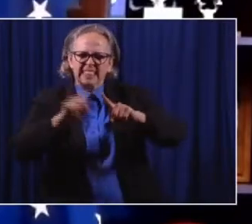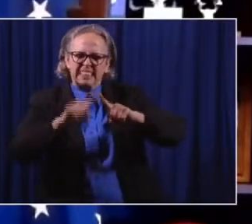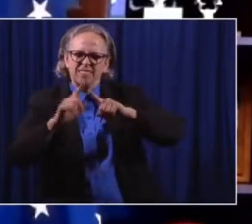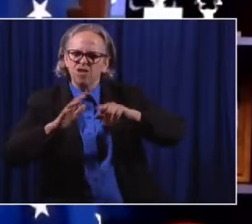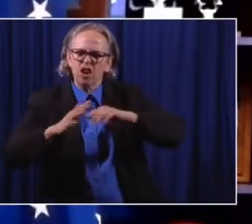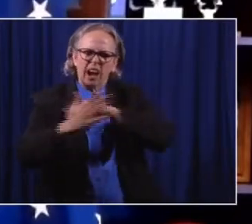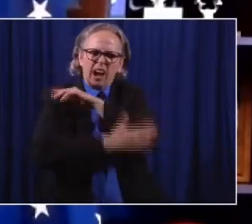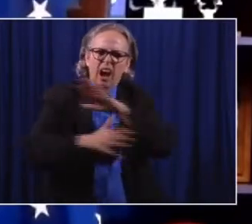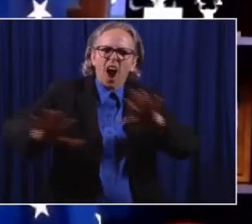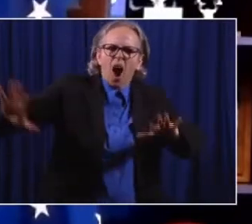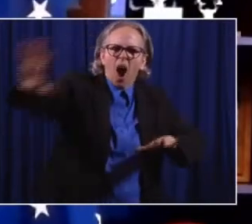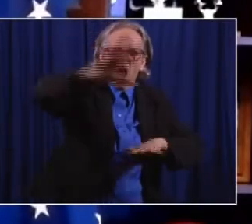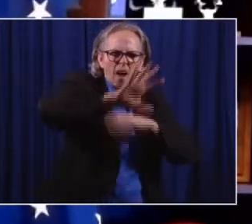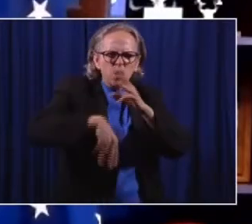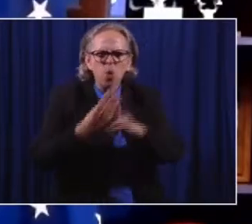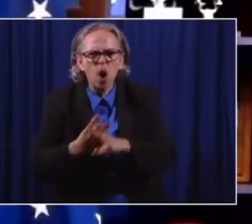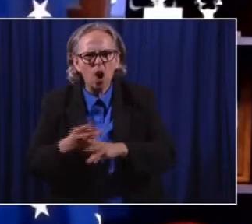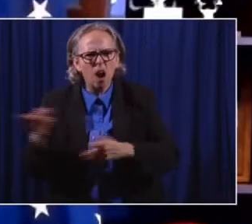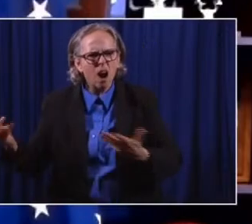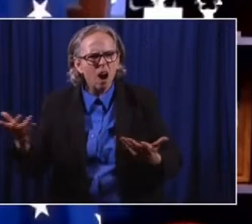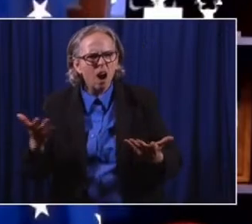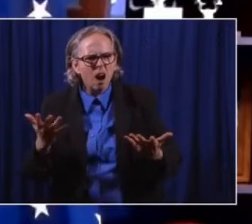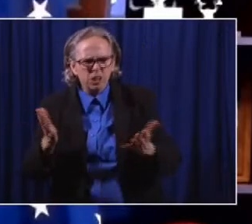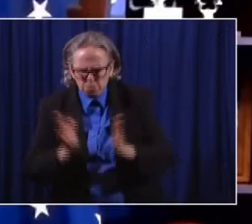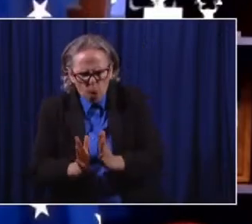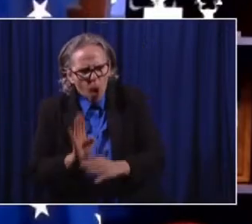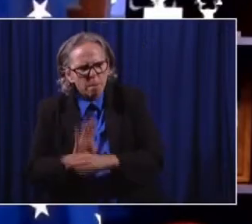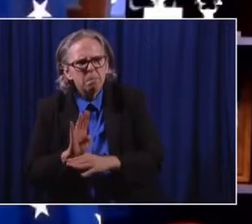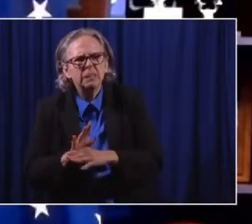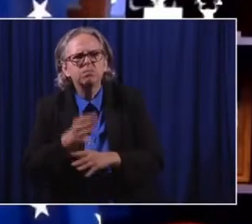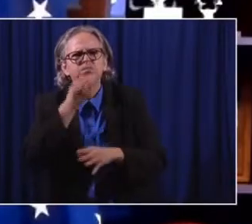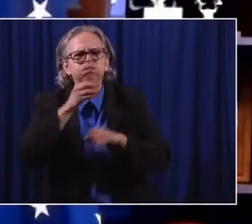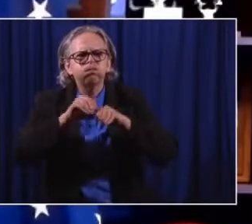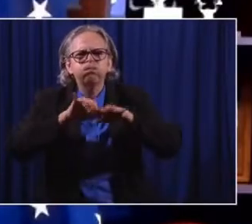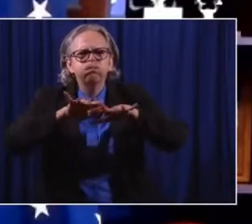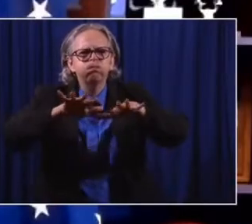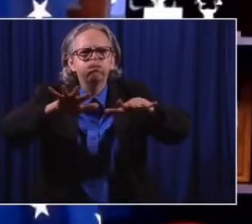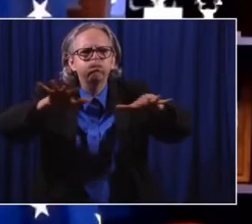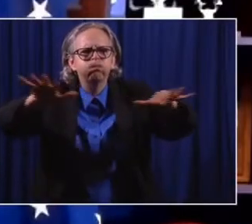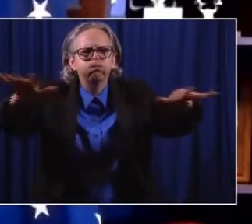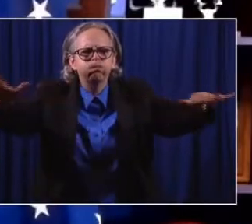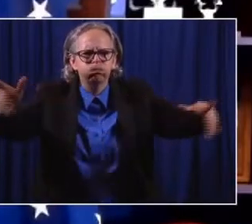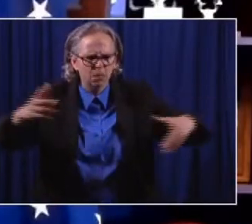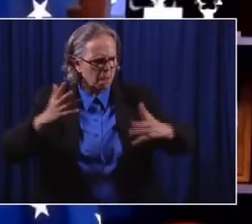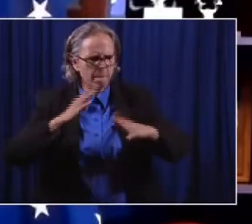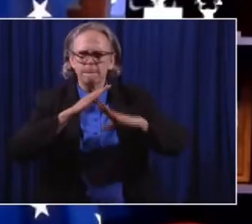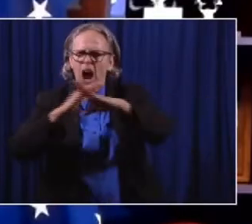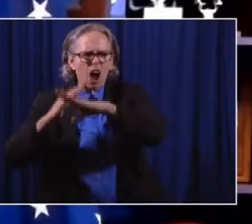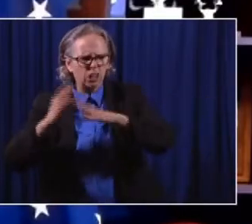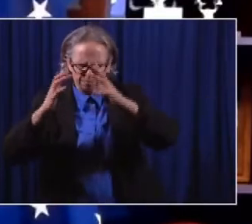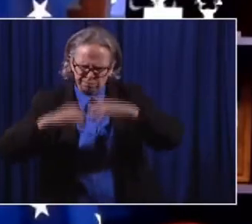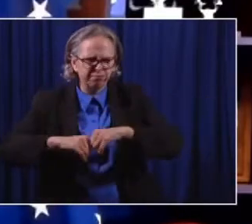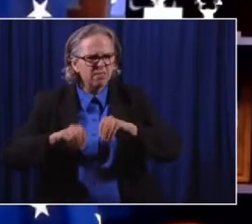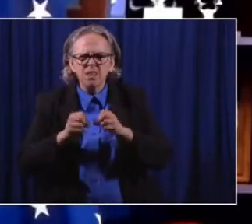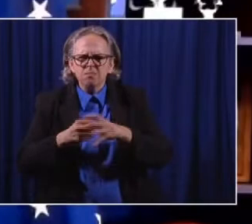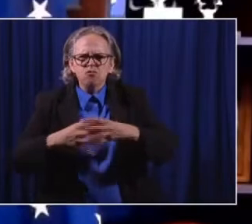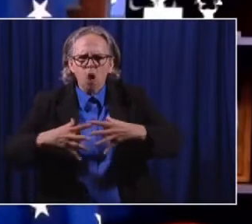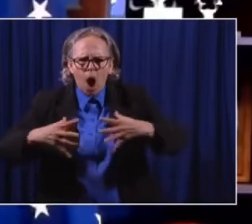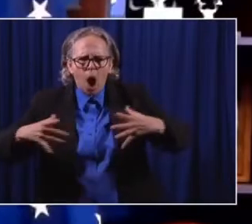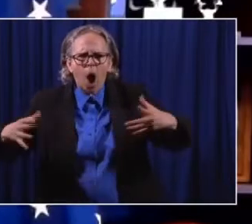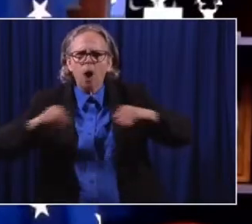people that can knock down those barriers and help them export to the rest of the world and grow